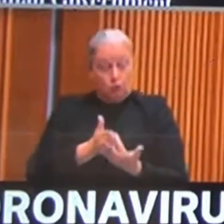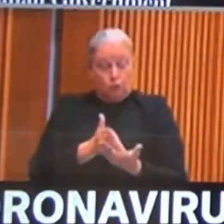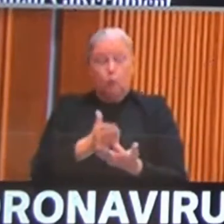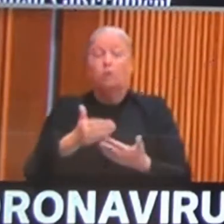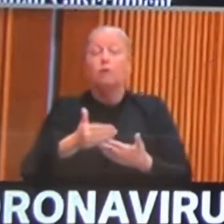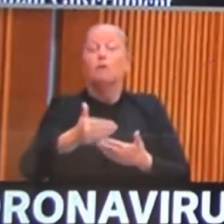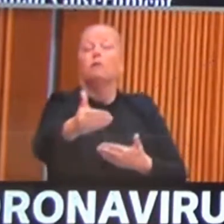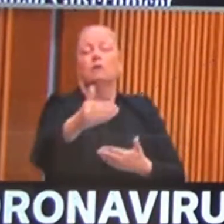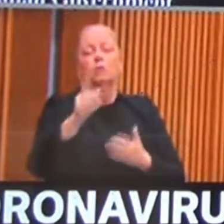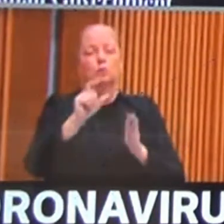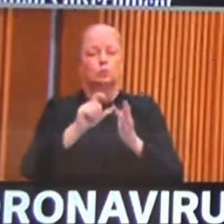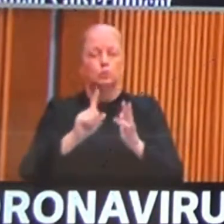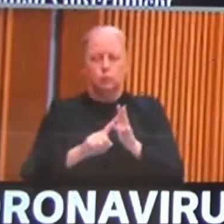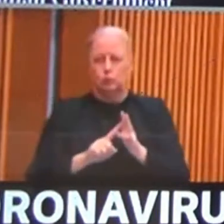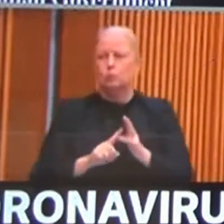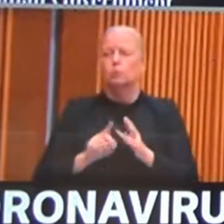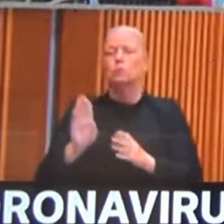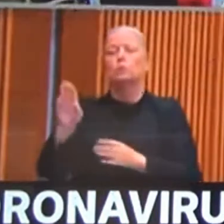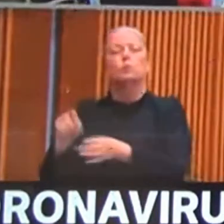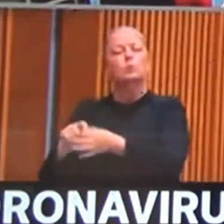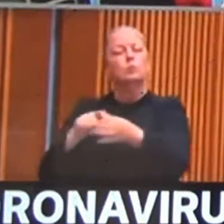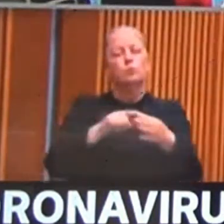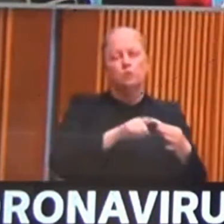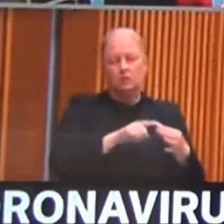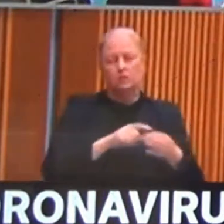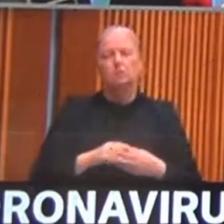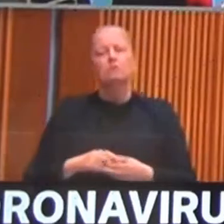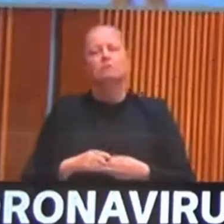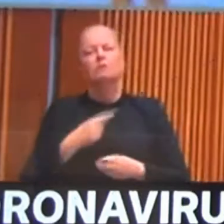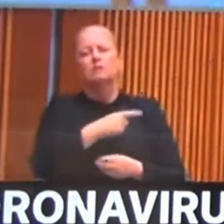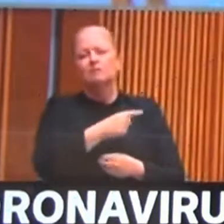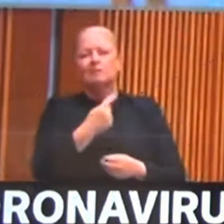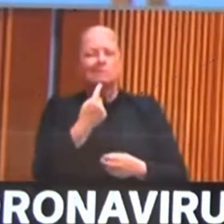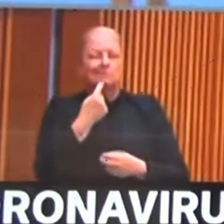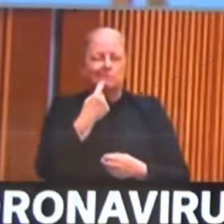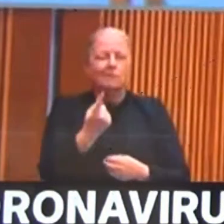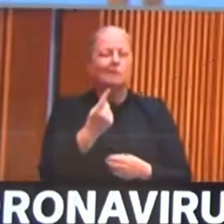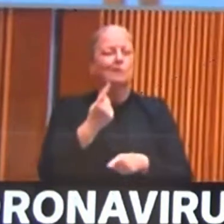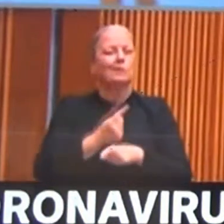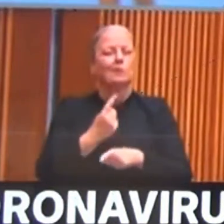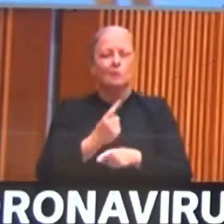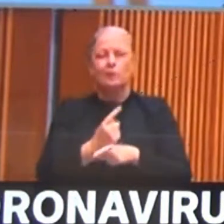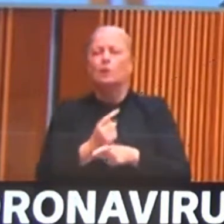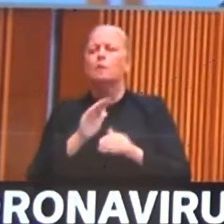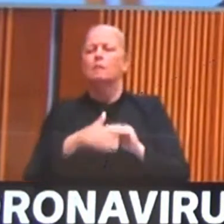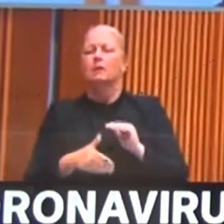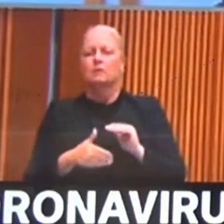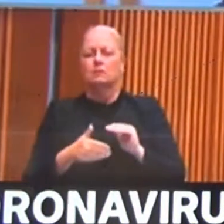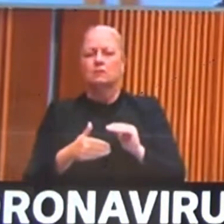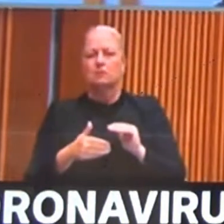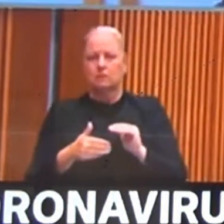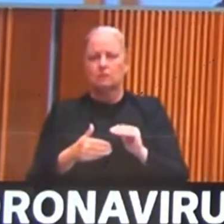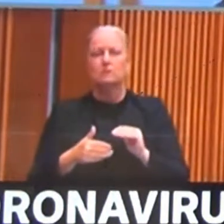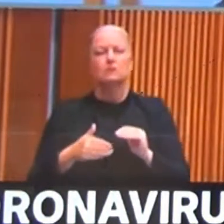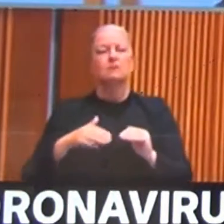on. Claire? Talk about patience to limit this transmission within the community. New South Wales has the highest